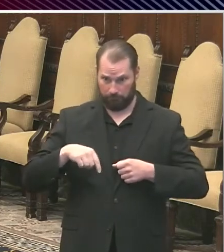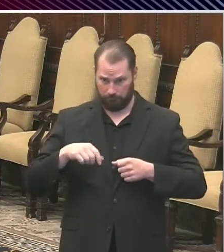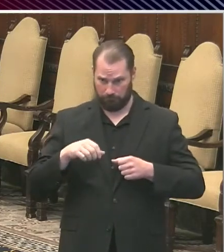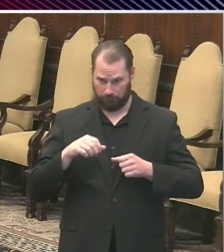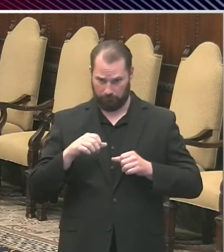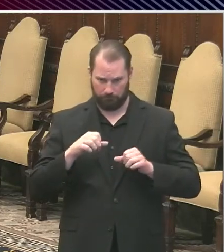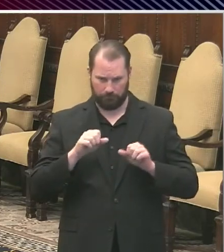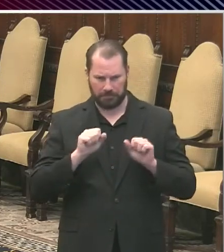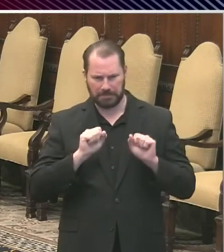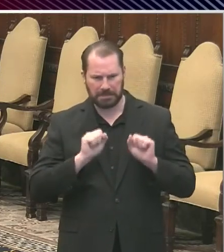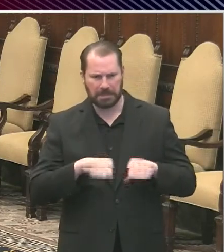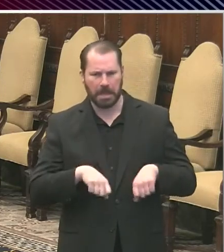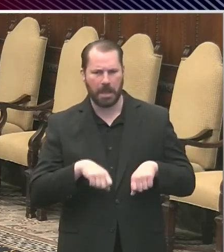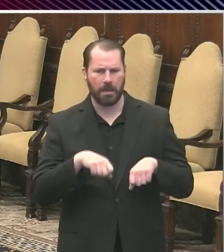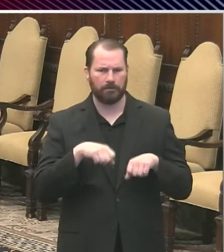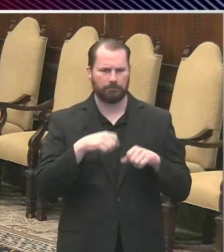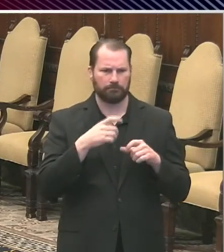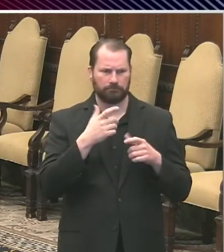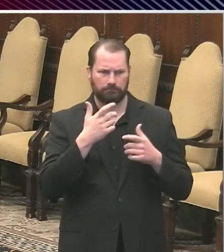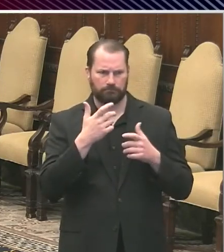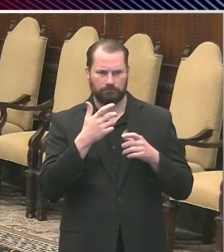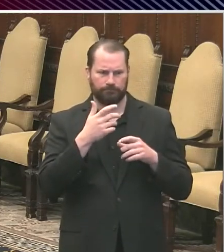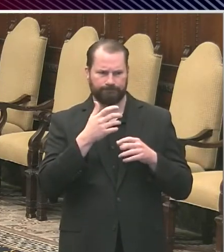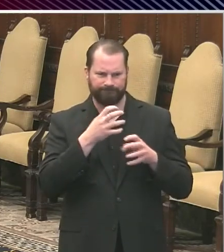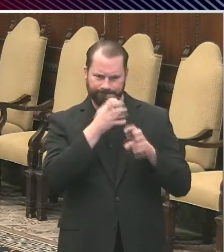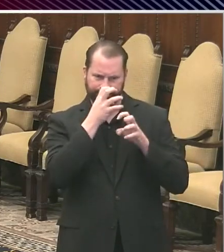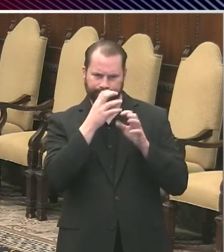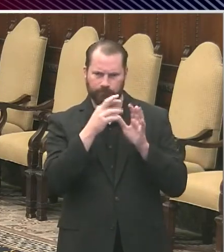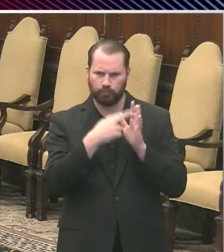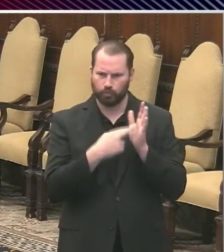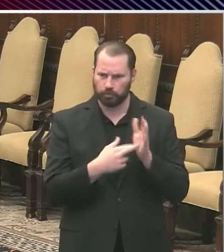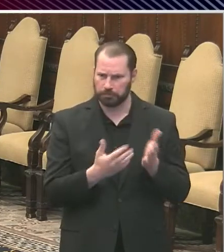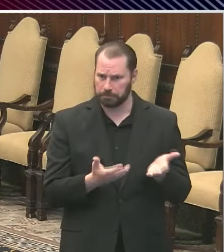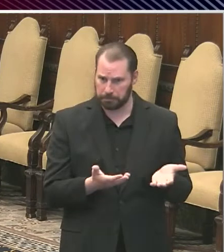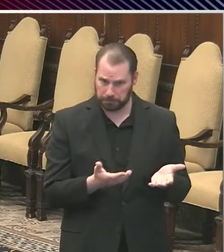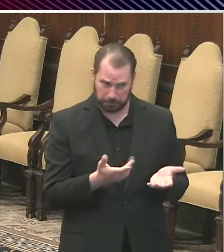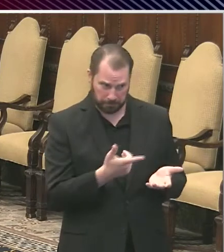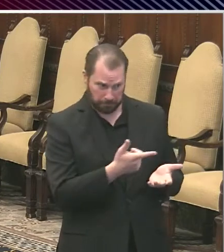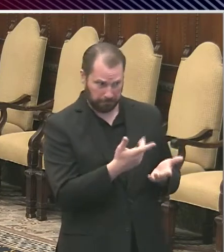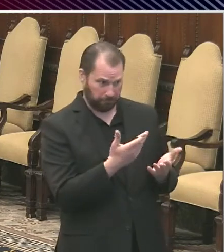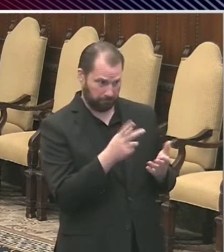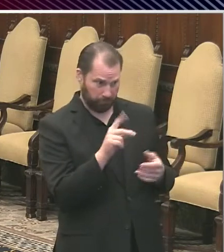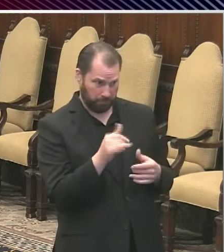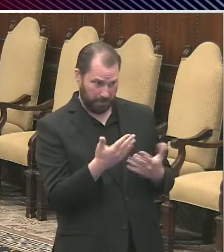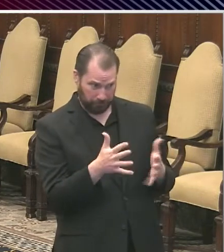construction to restart and continue on May 1st? Doctor?